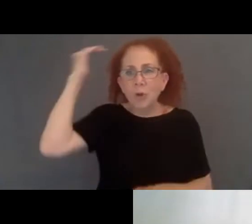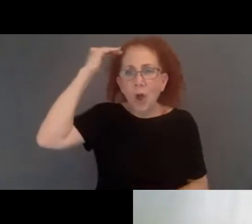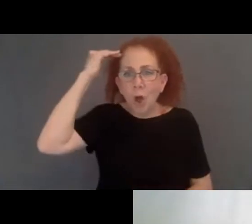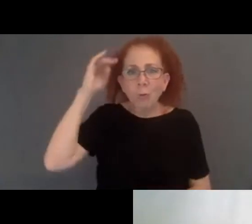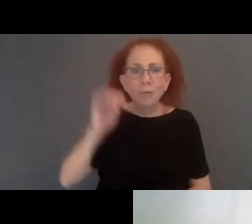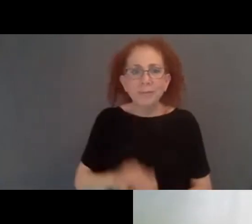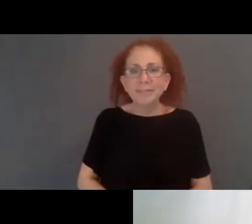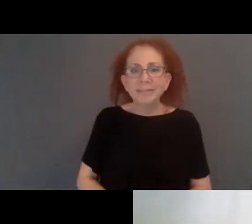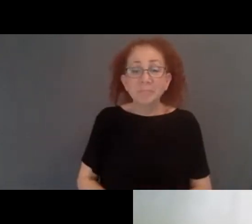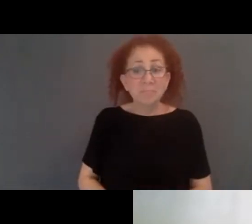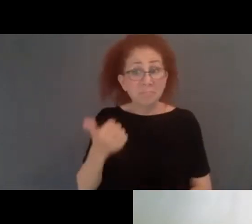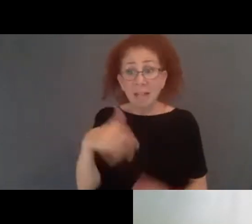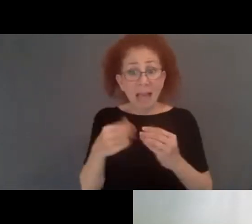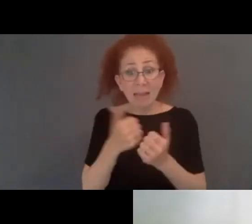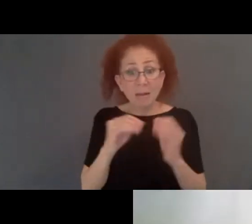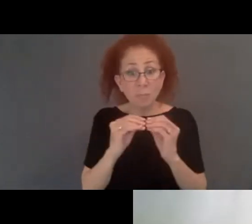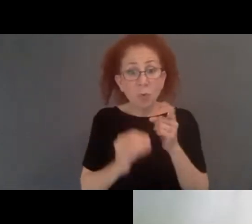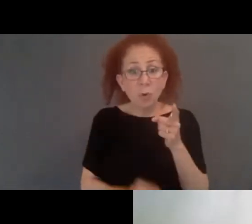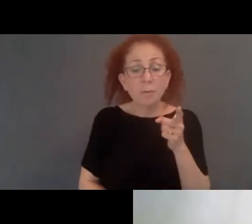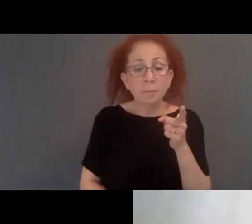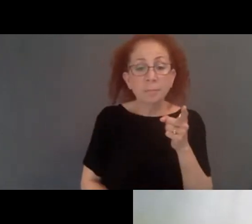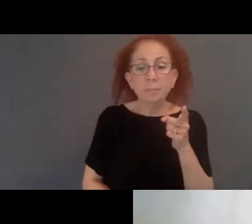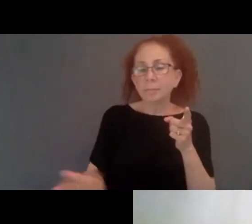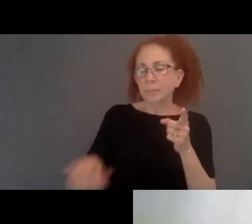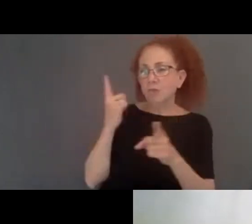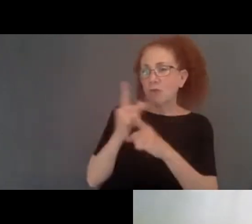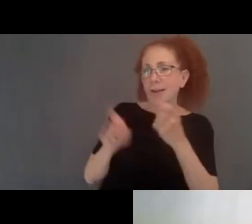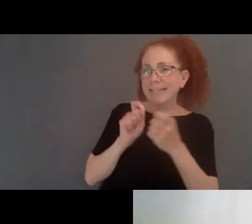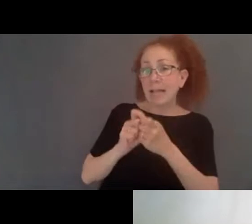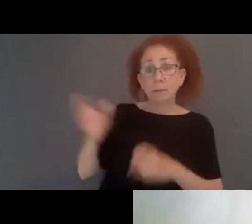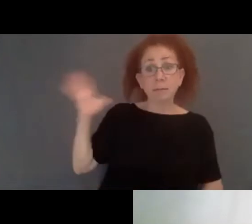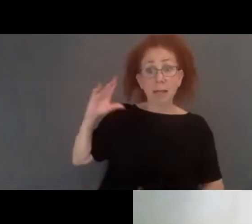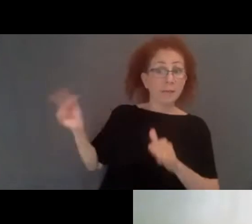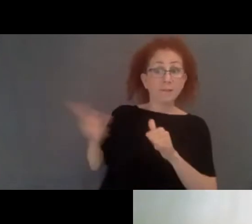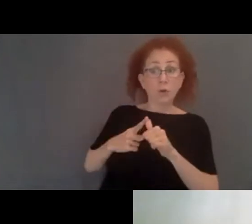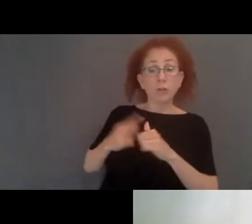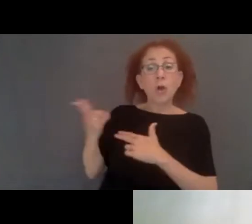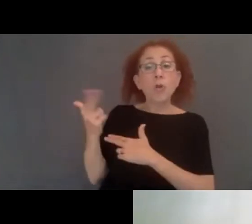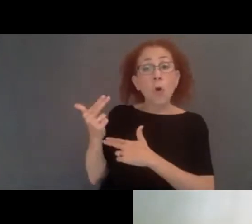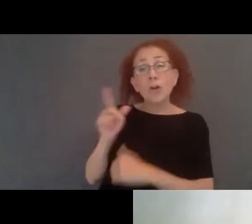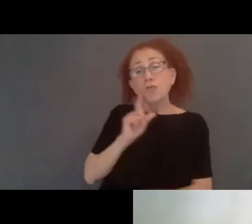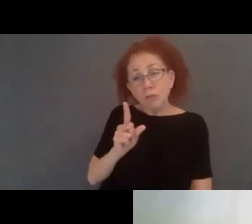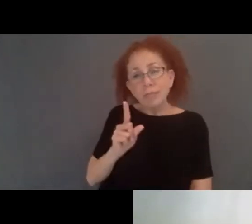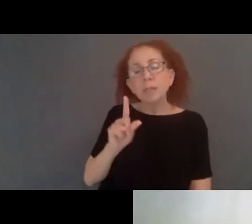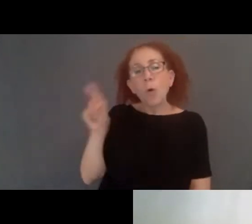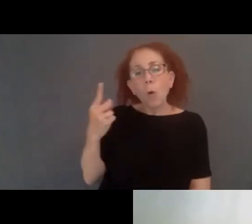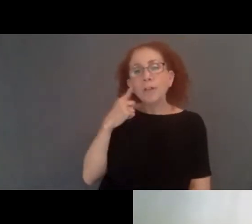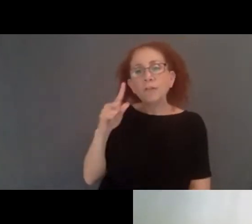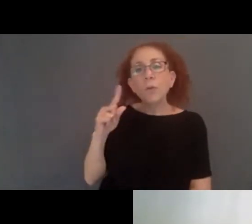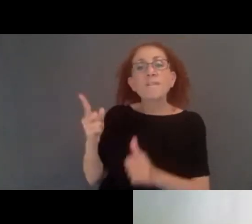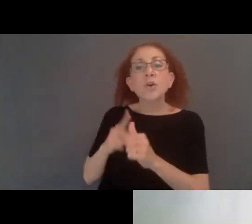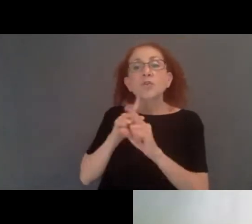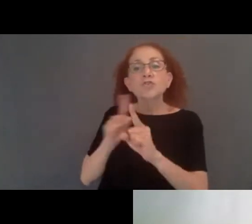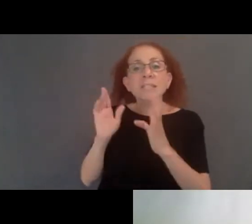anything to add on that? No, it's exactly. In the beginning, the hotel was really for first responders,